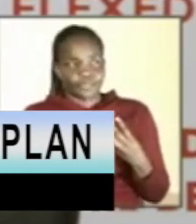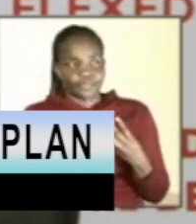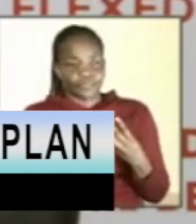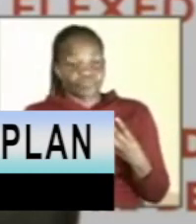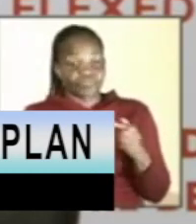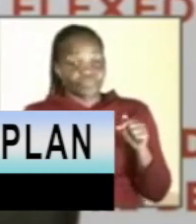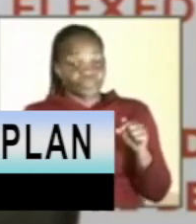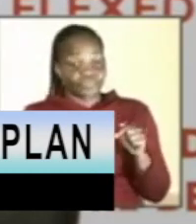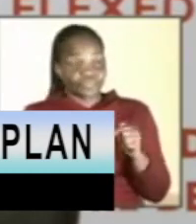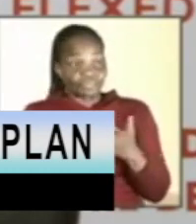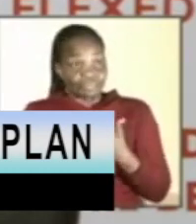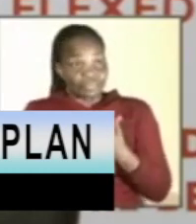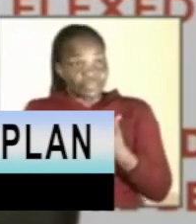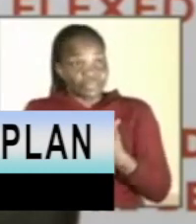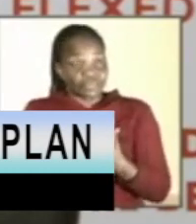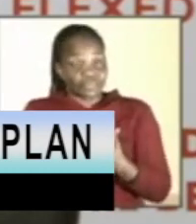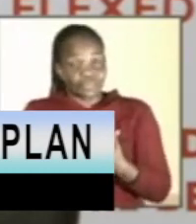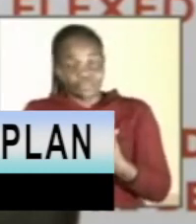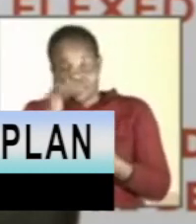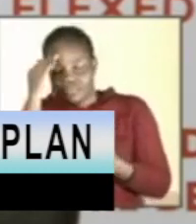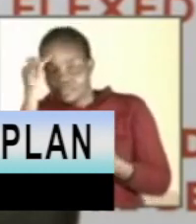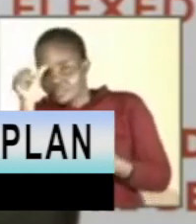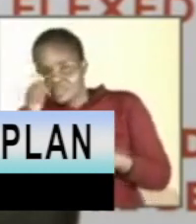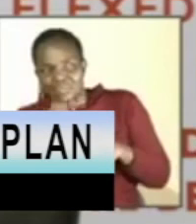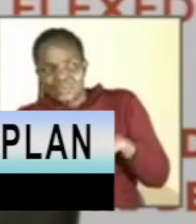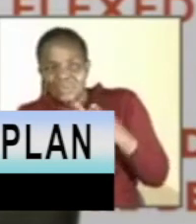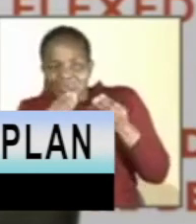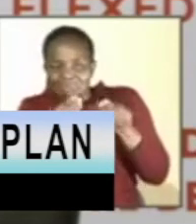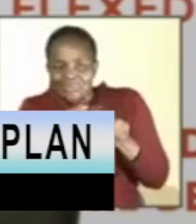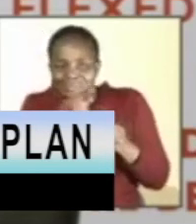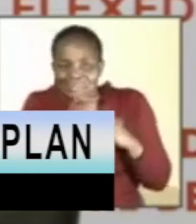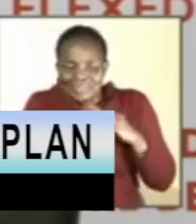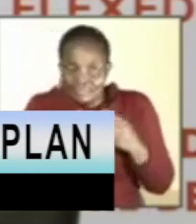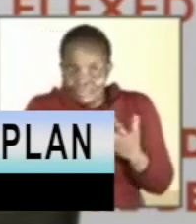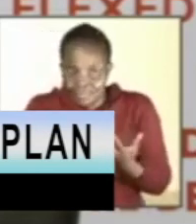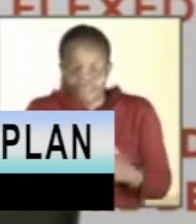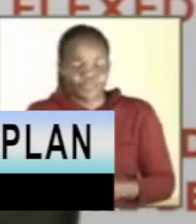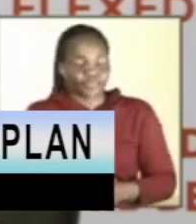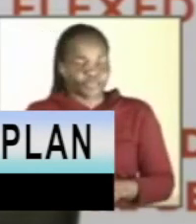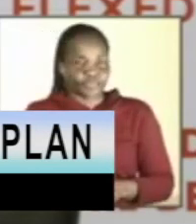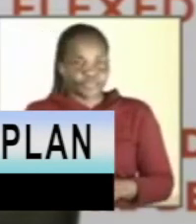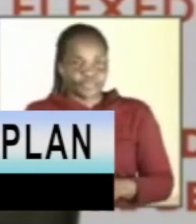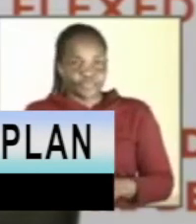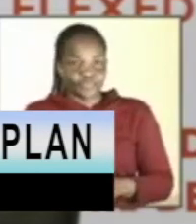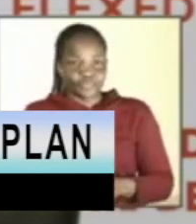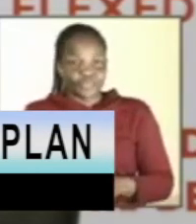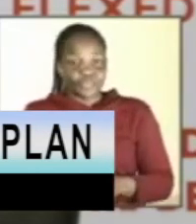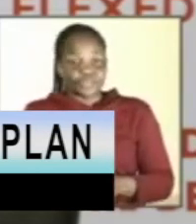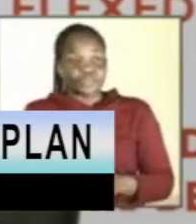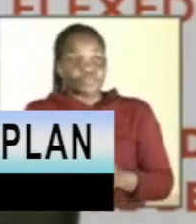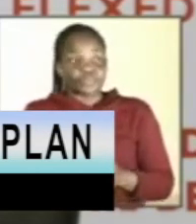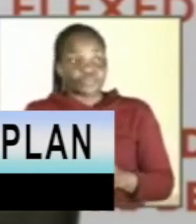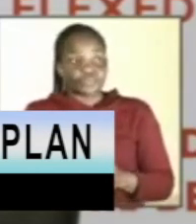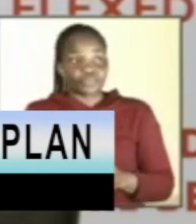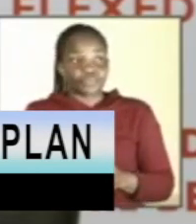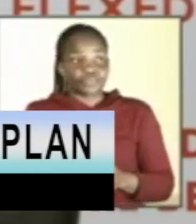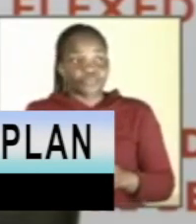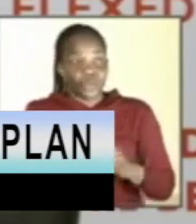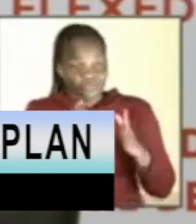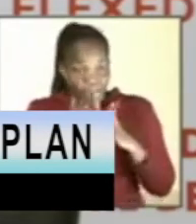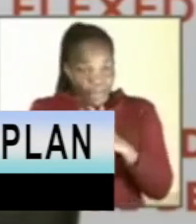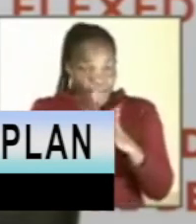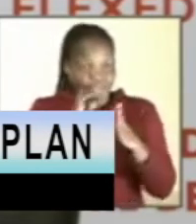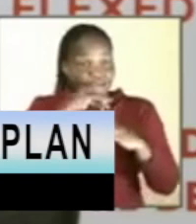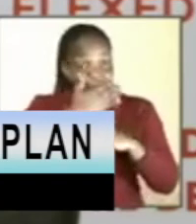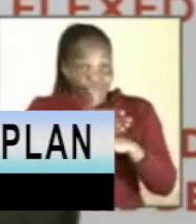trying to find a way how best to deal with it in terms of post-COVID strategic plan, so